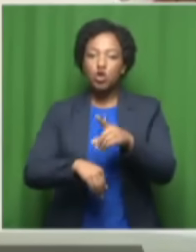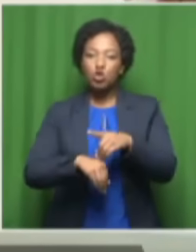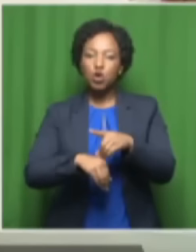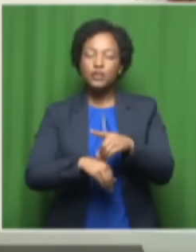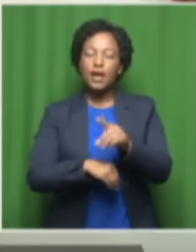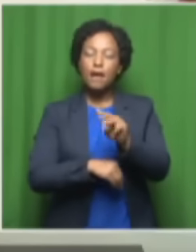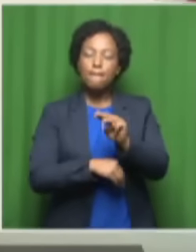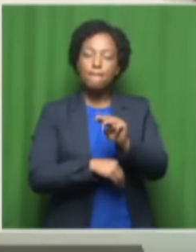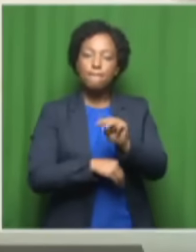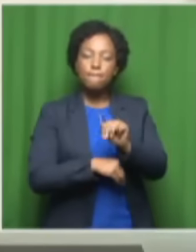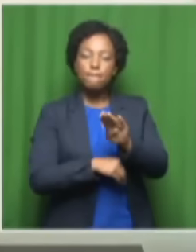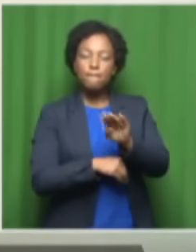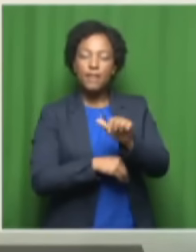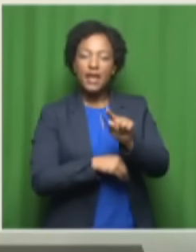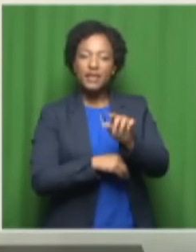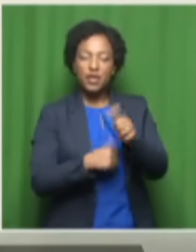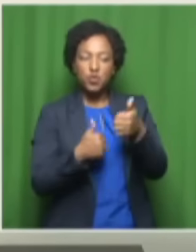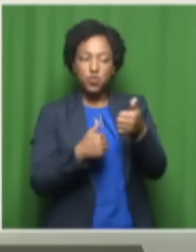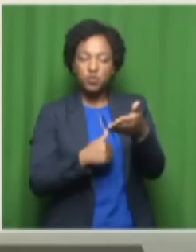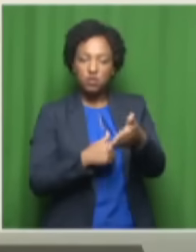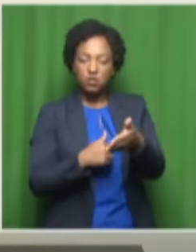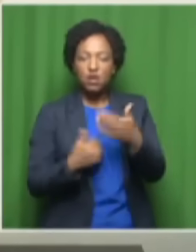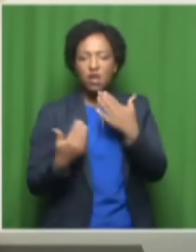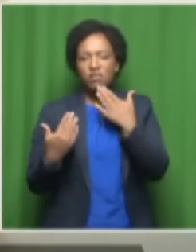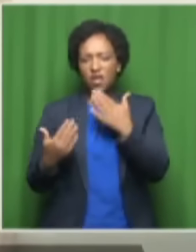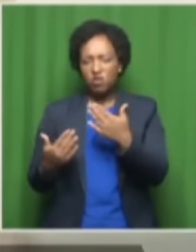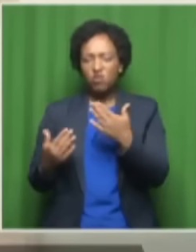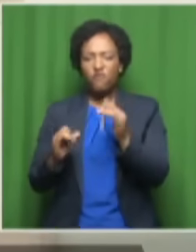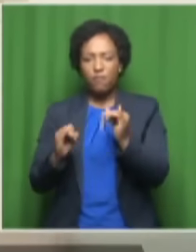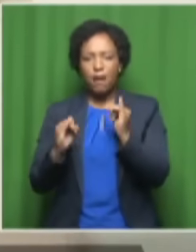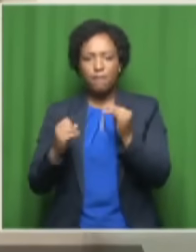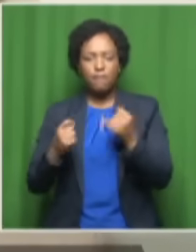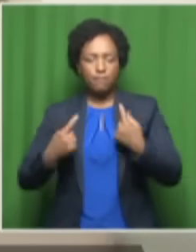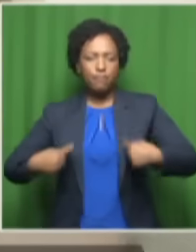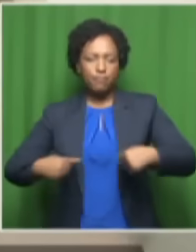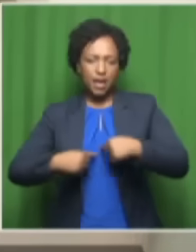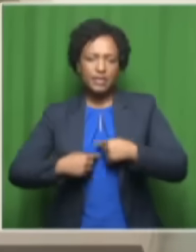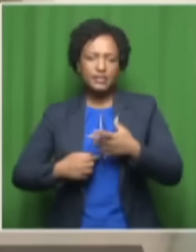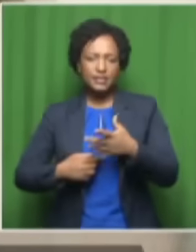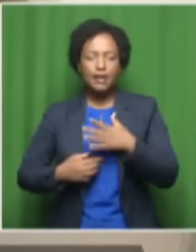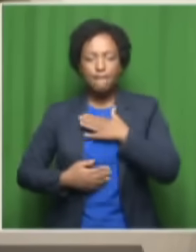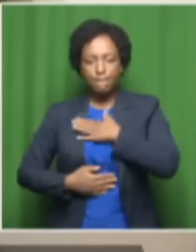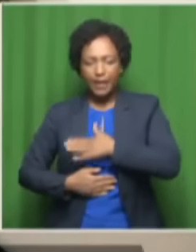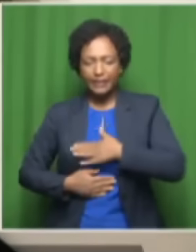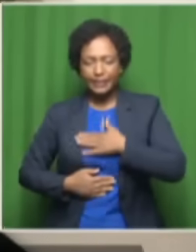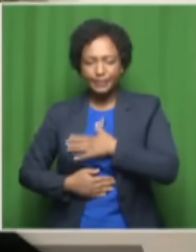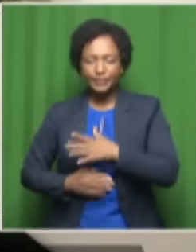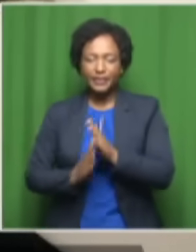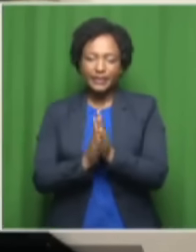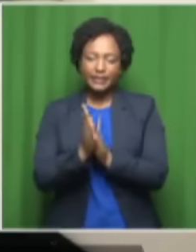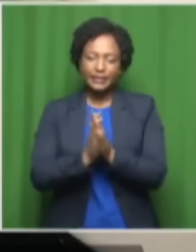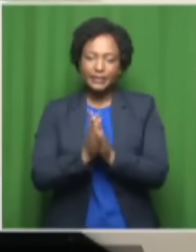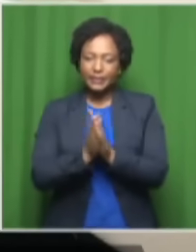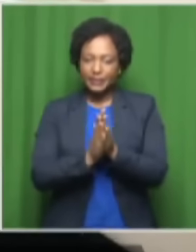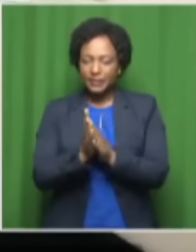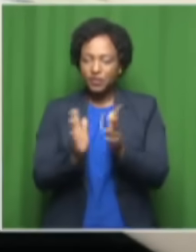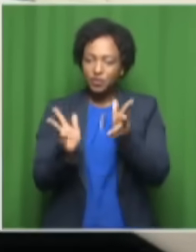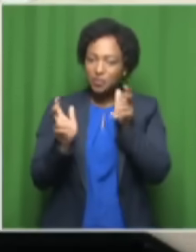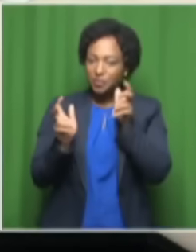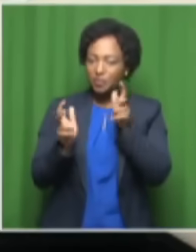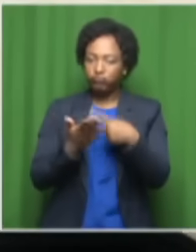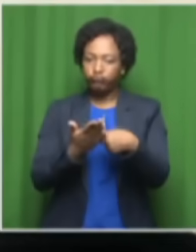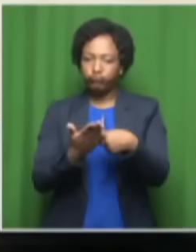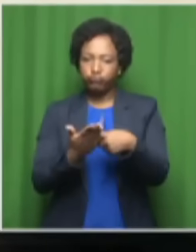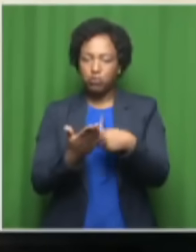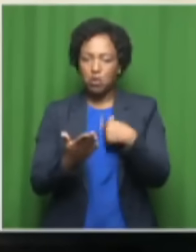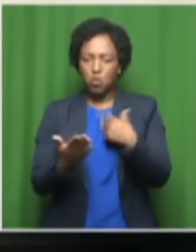Mbete, good to have you. Thank you. Thanks for having us. Thanks so much for having us. Absolute pleasure. I'm really looking forward to this conversation because we obviously left